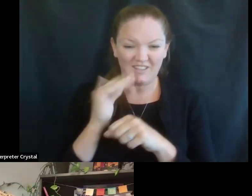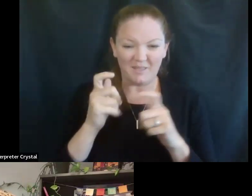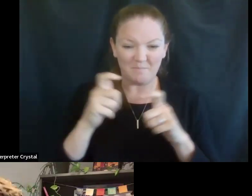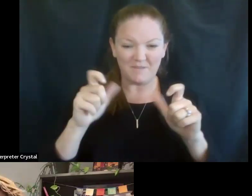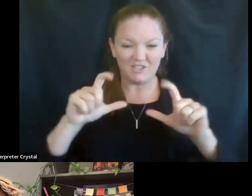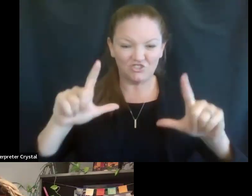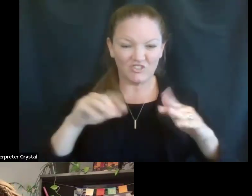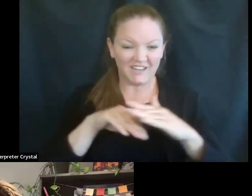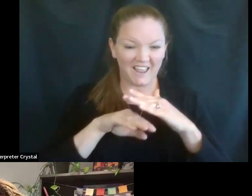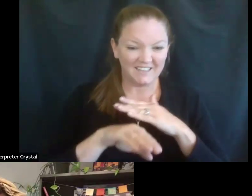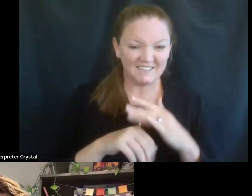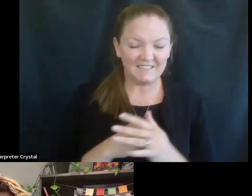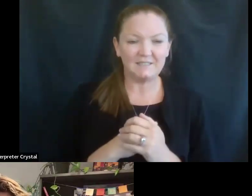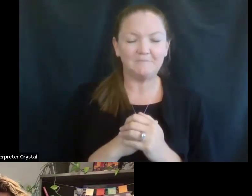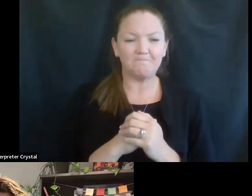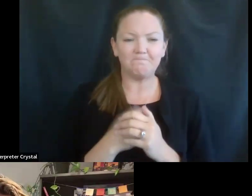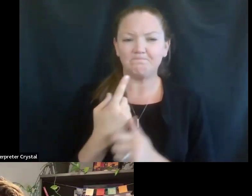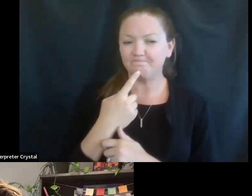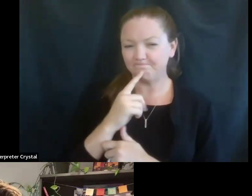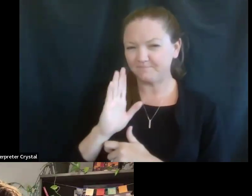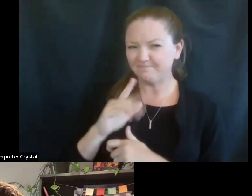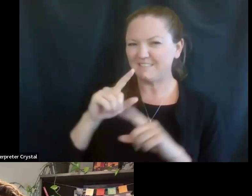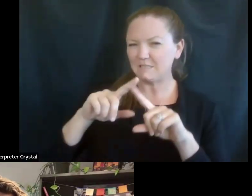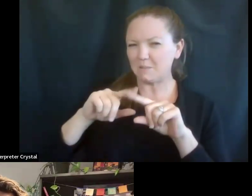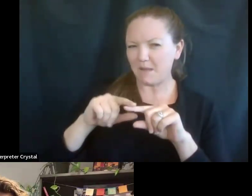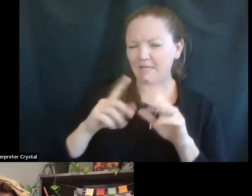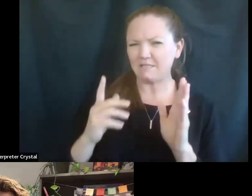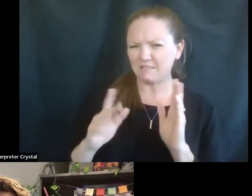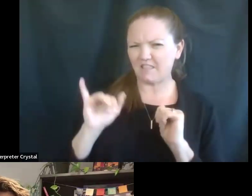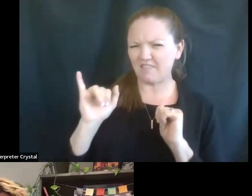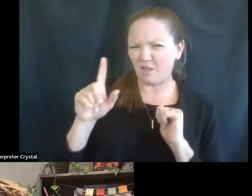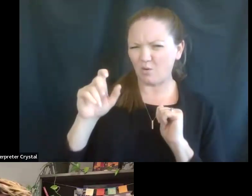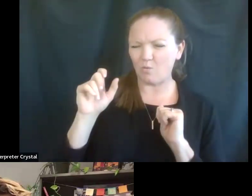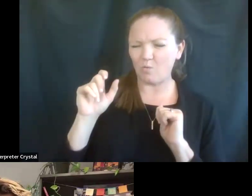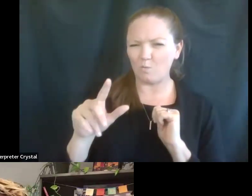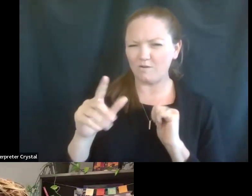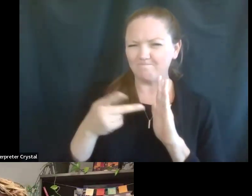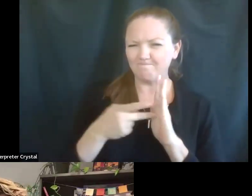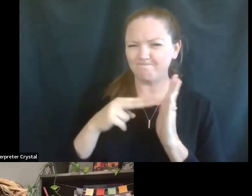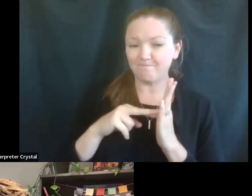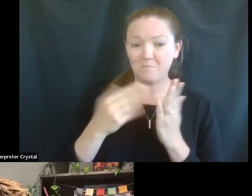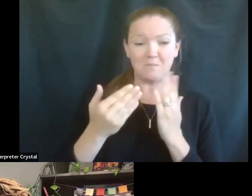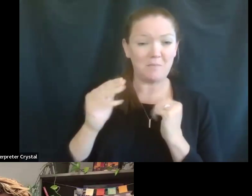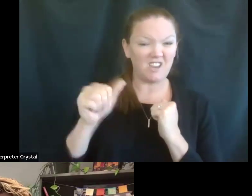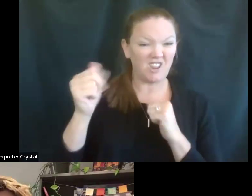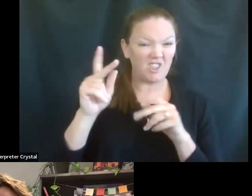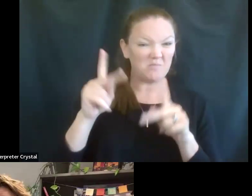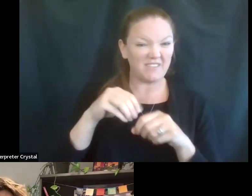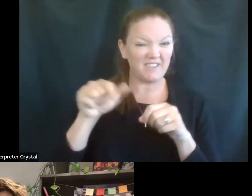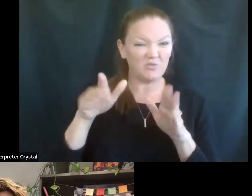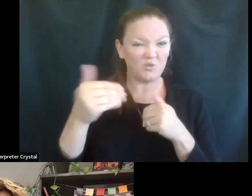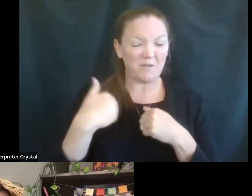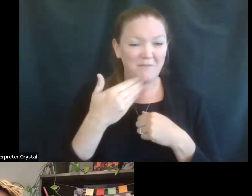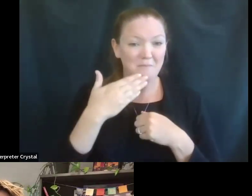Depending on how that kind of what the Joel's getting at, someone else in the room might be better equipped to answer,